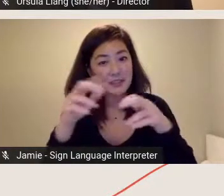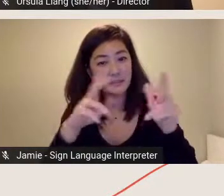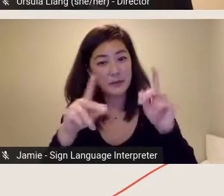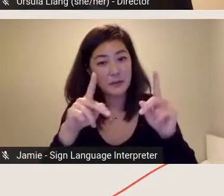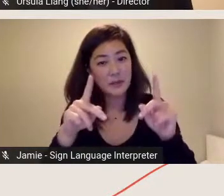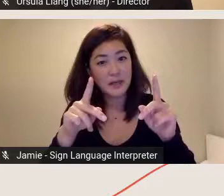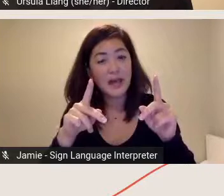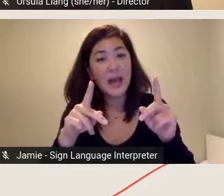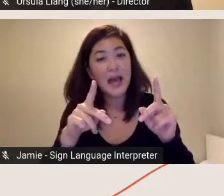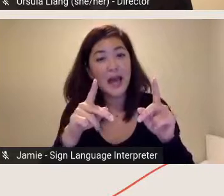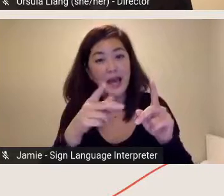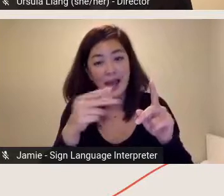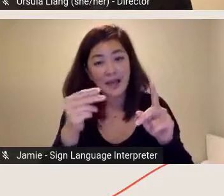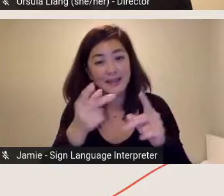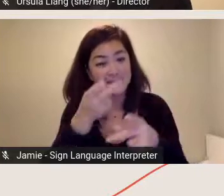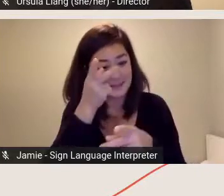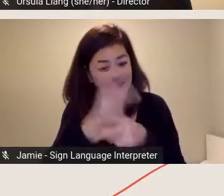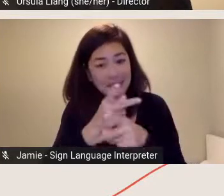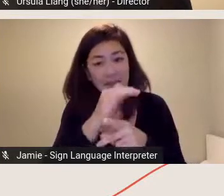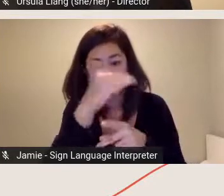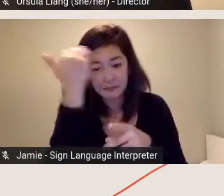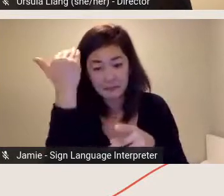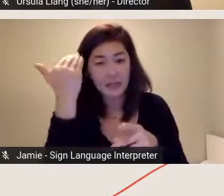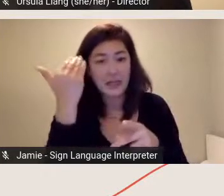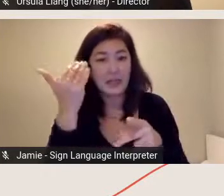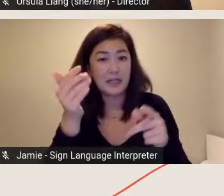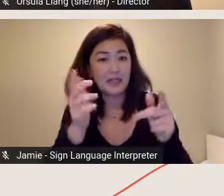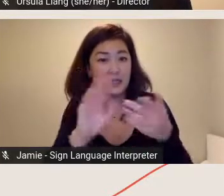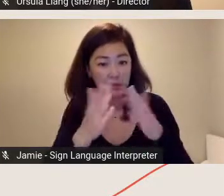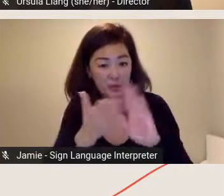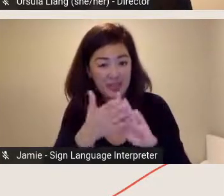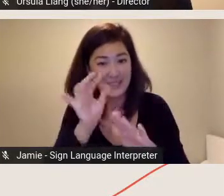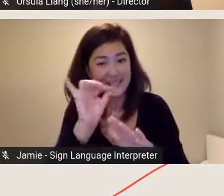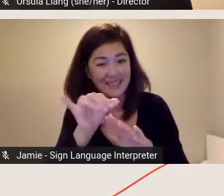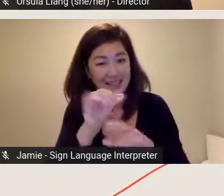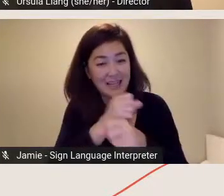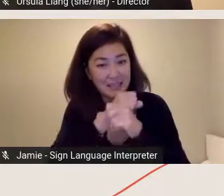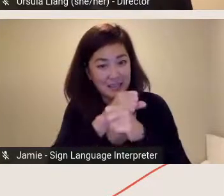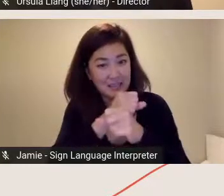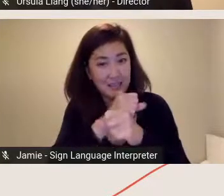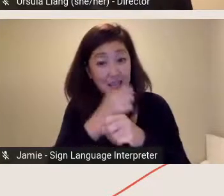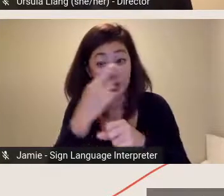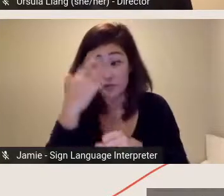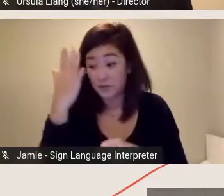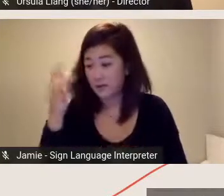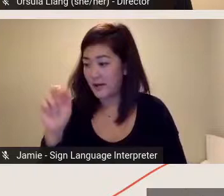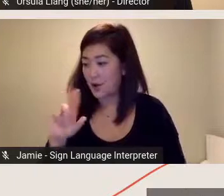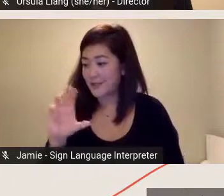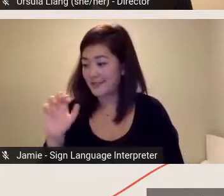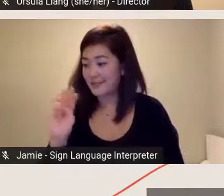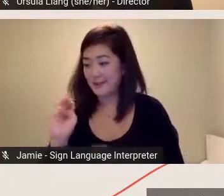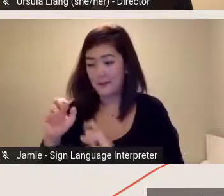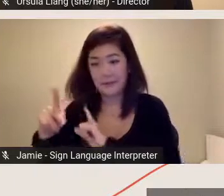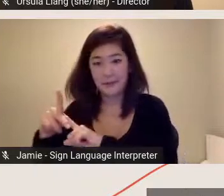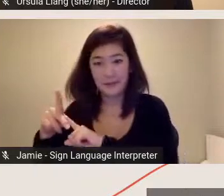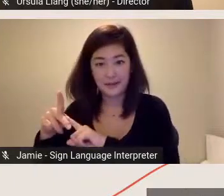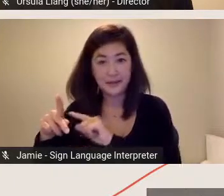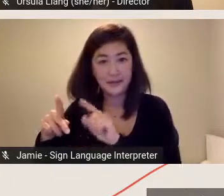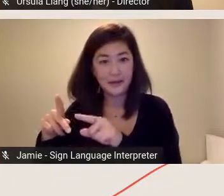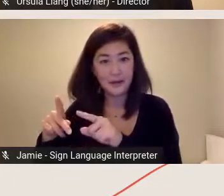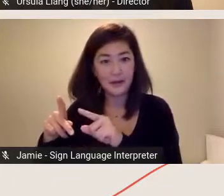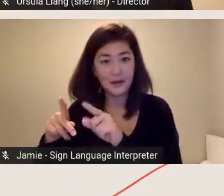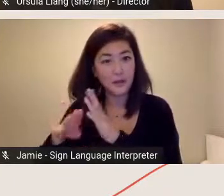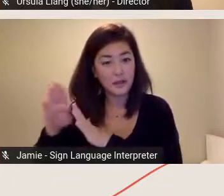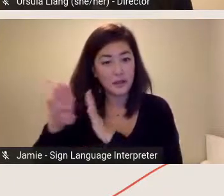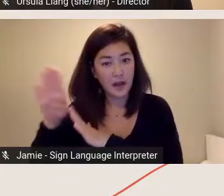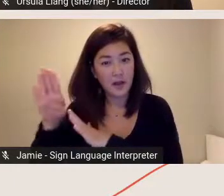ensure Black people remained enslaved on slave labor camps. That was the entire reason why the RCMP was created, was to bring us back to slave labor camps